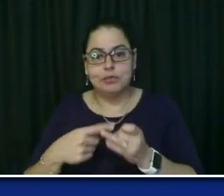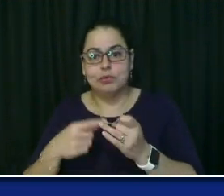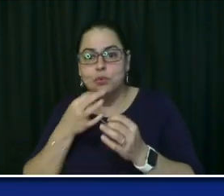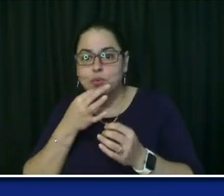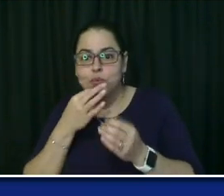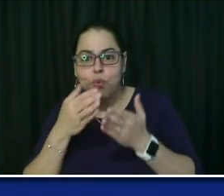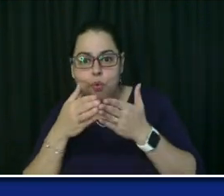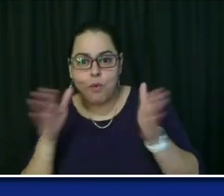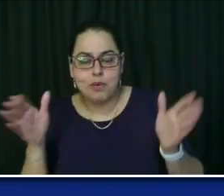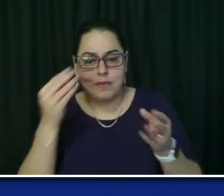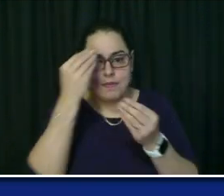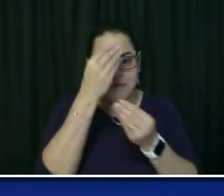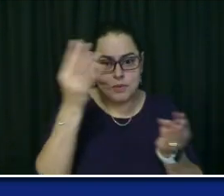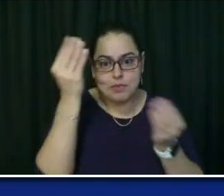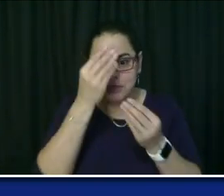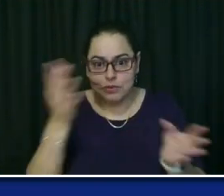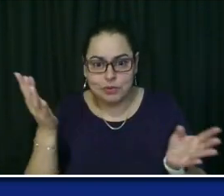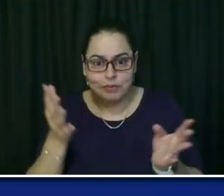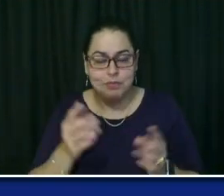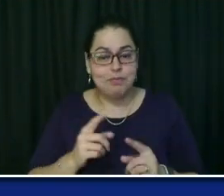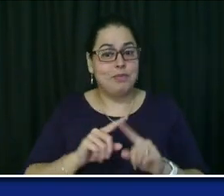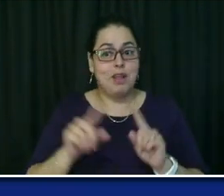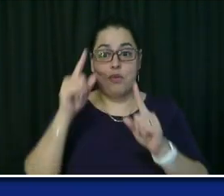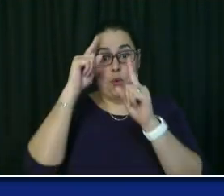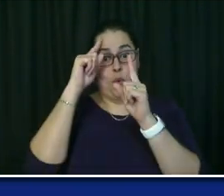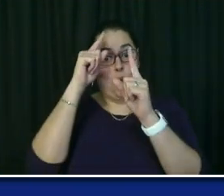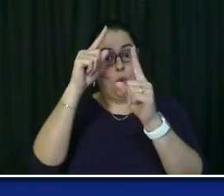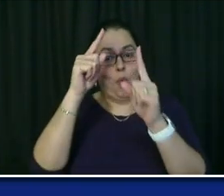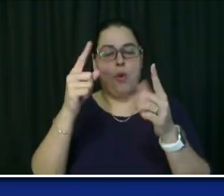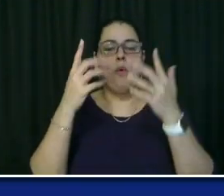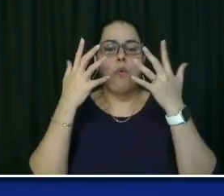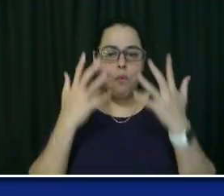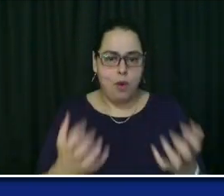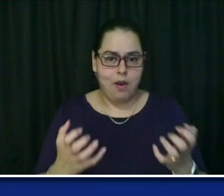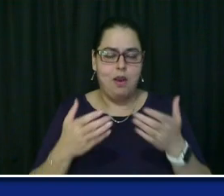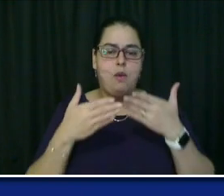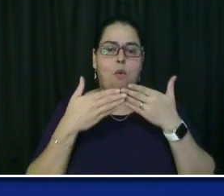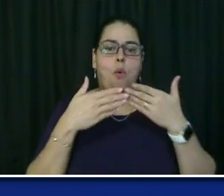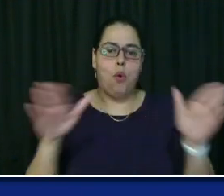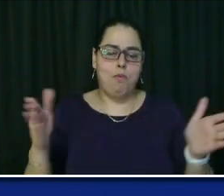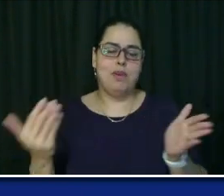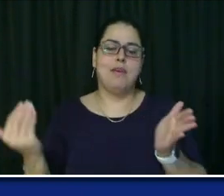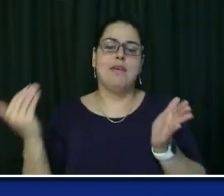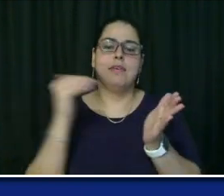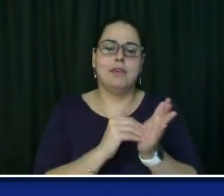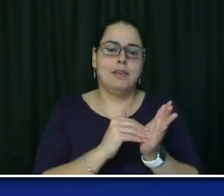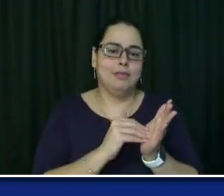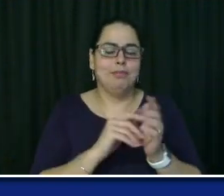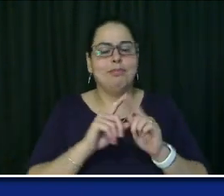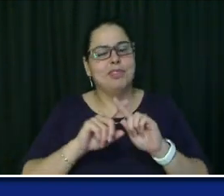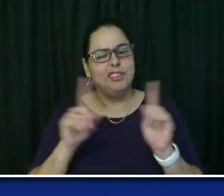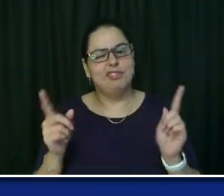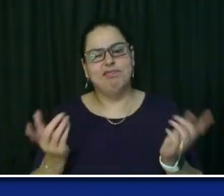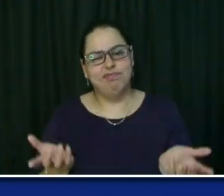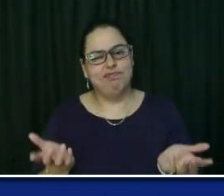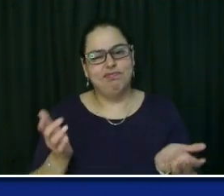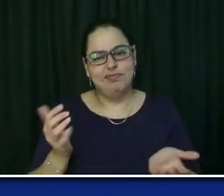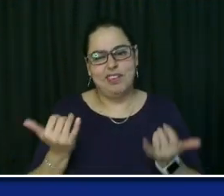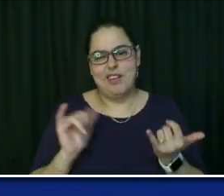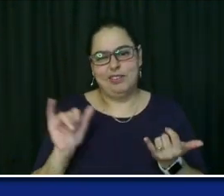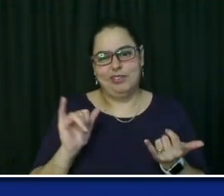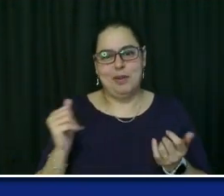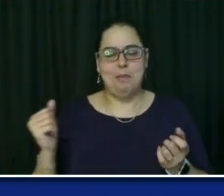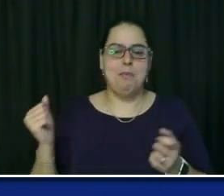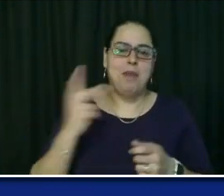reopen and get back to work at the same time. But the phases worked, and the village partnered with the businesses to make things work to get them